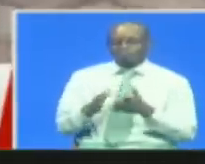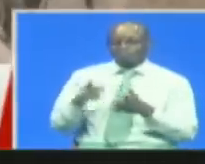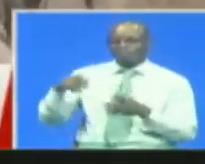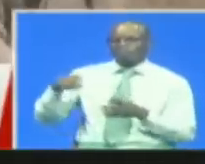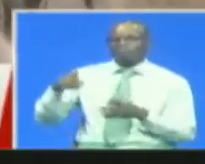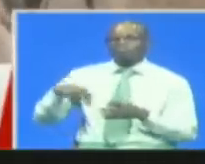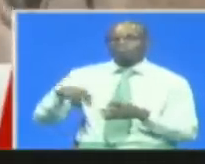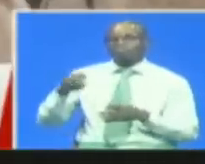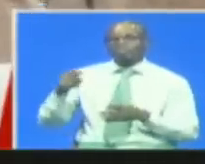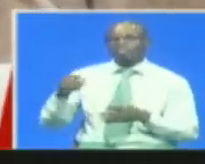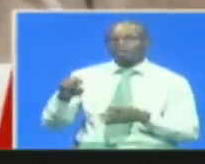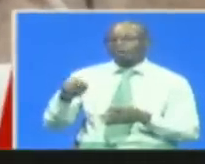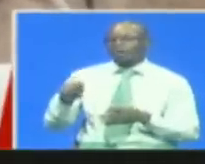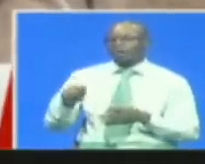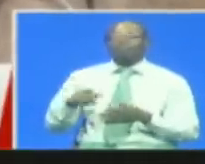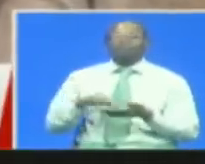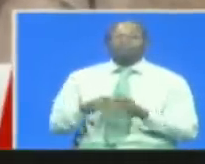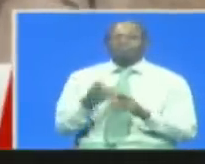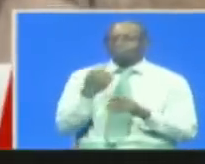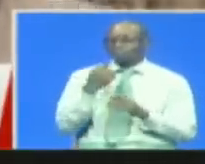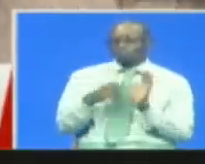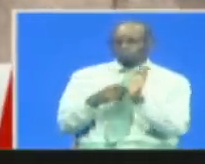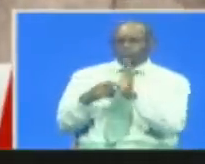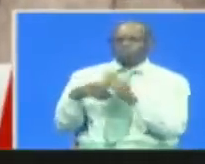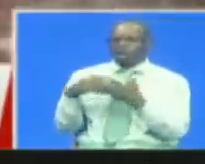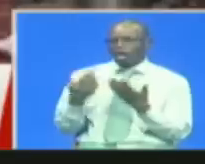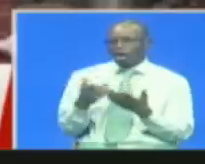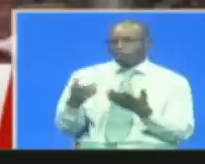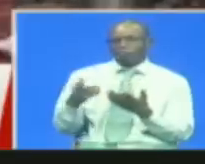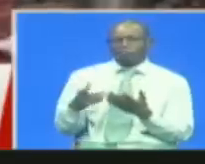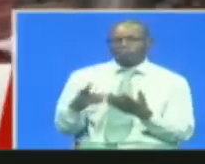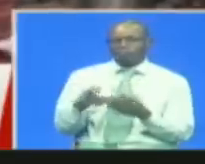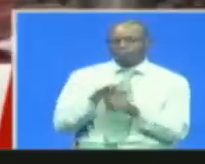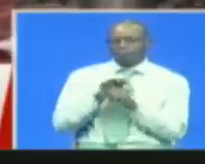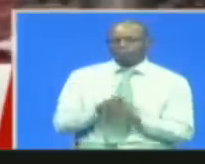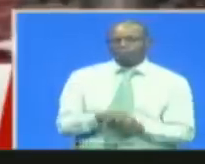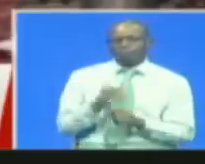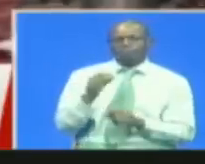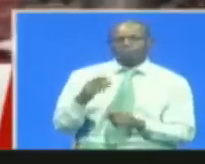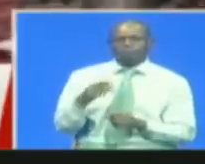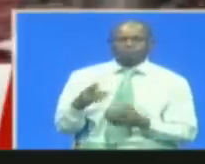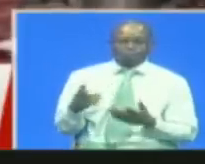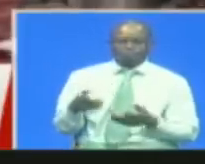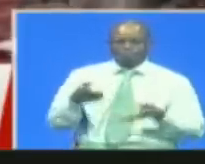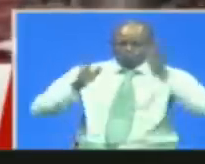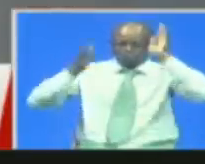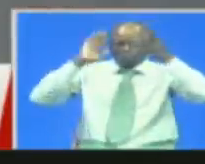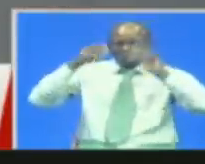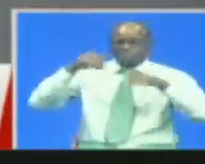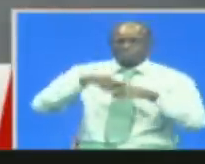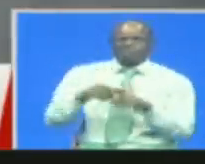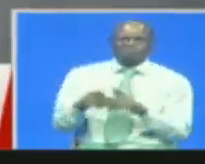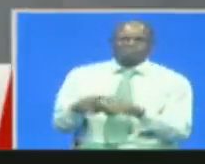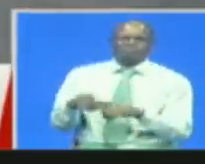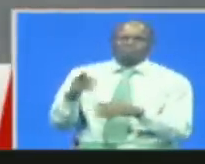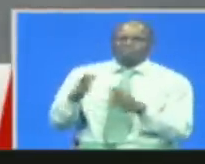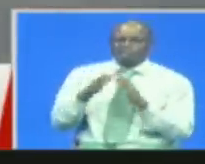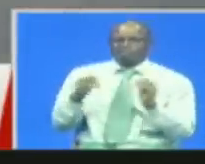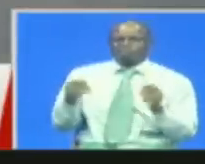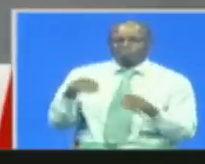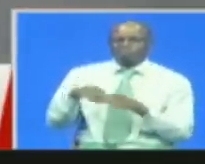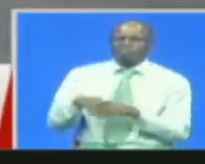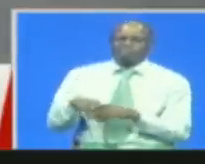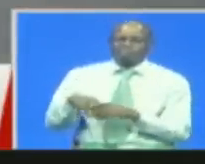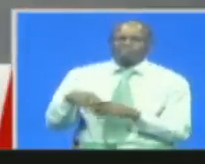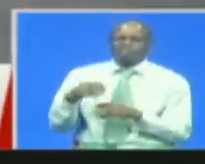back the curtain on the cruelty meted out on donkeys in the slaughterhouses of Mogotio and Naivasha. In Naivasha, workers were